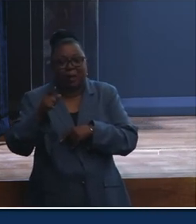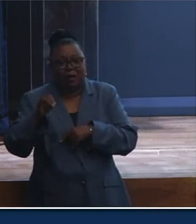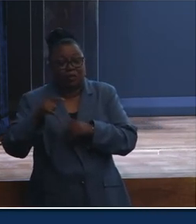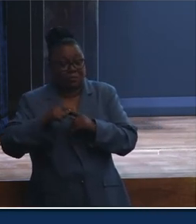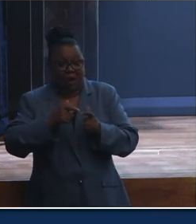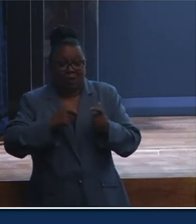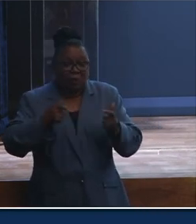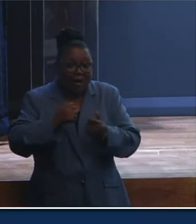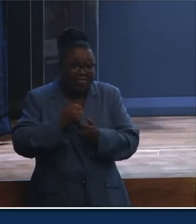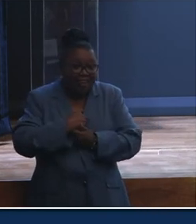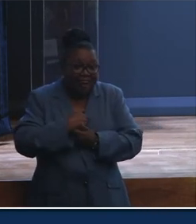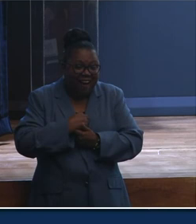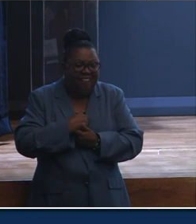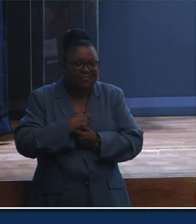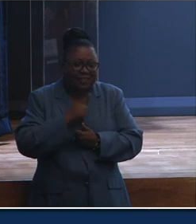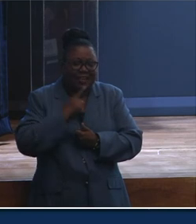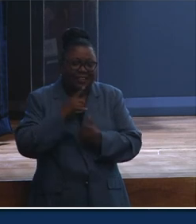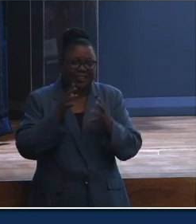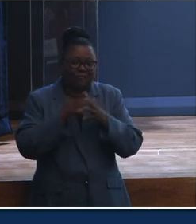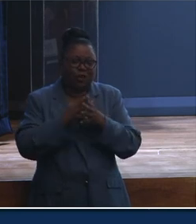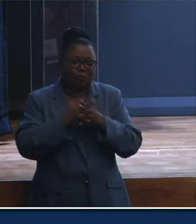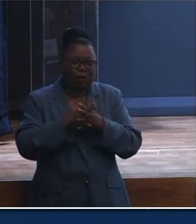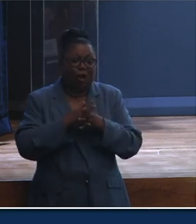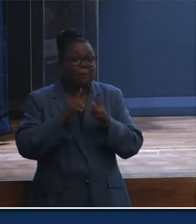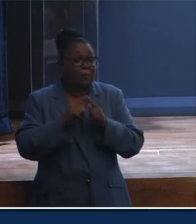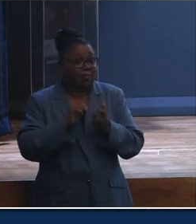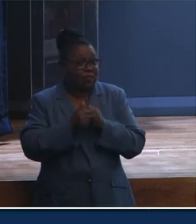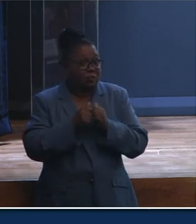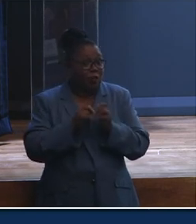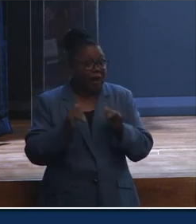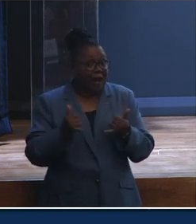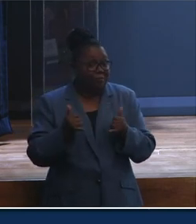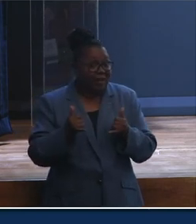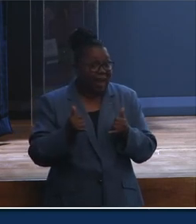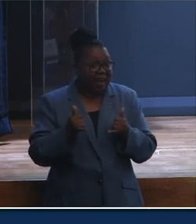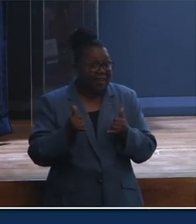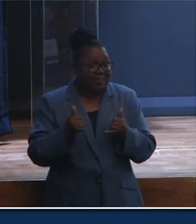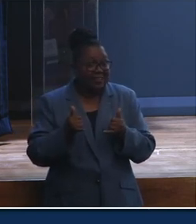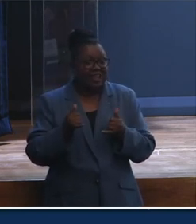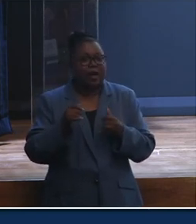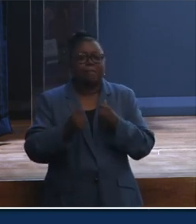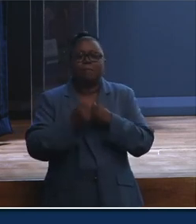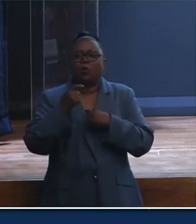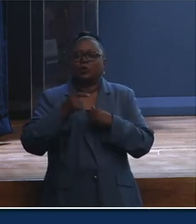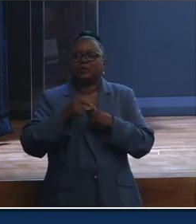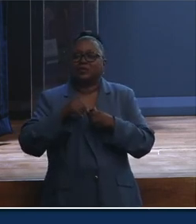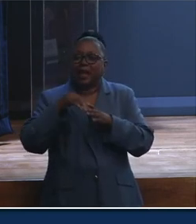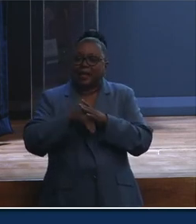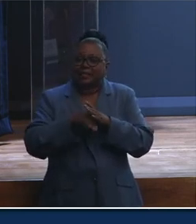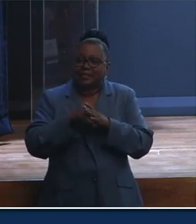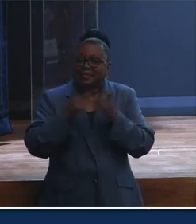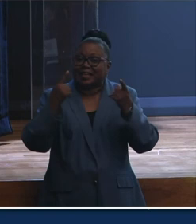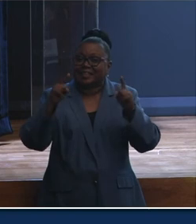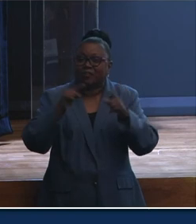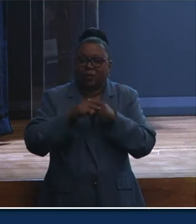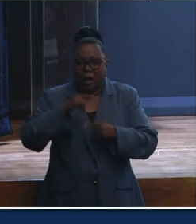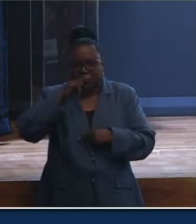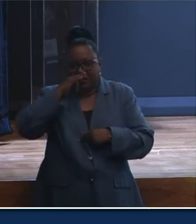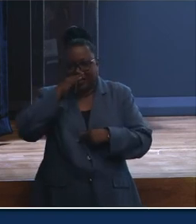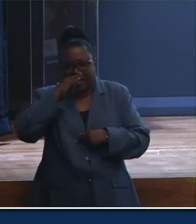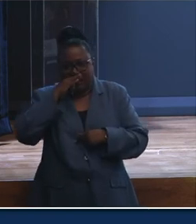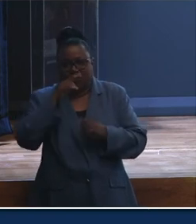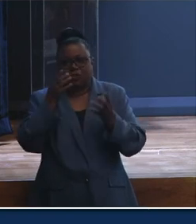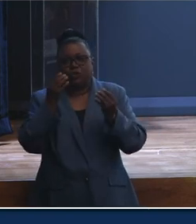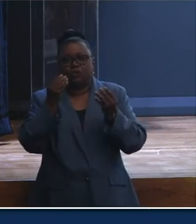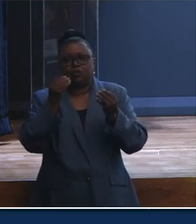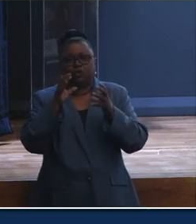my great love is football. But the sport I played most obsessively when I was a kid was